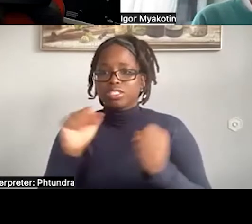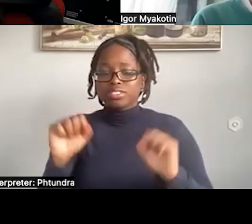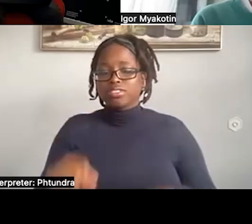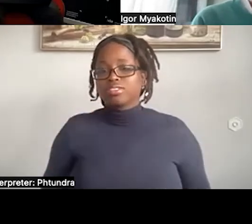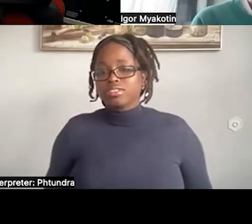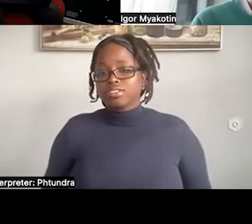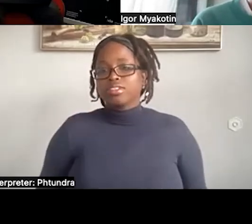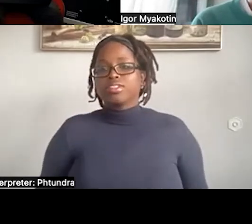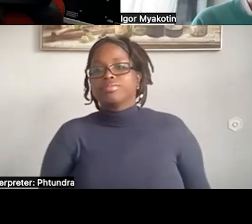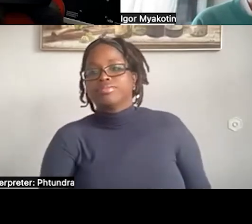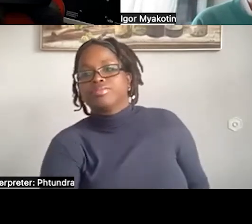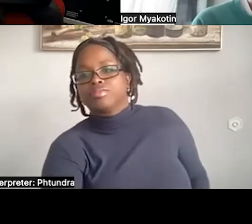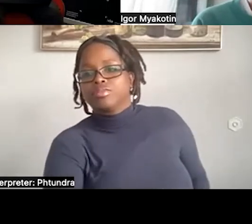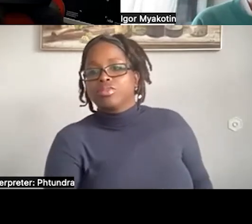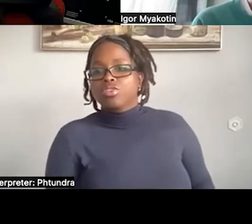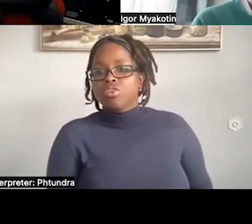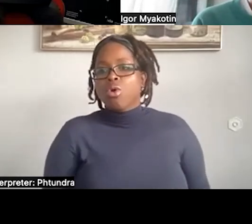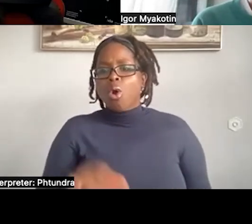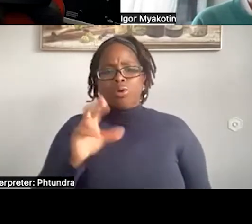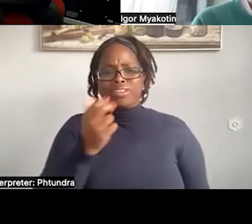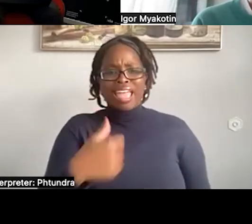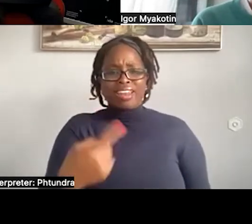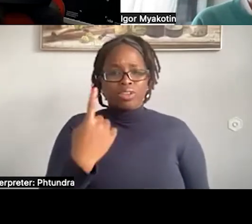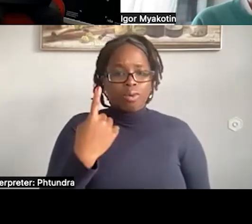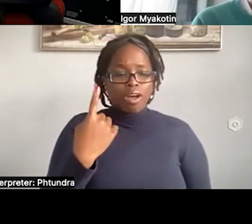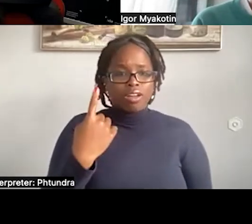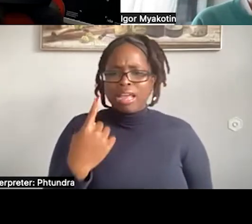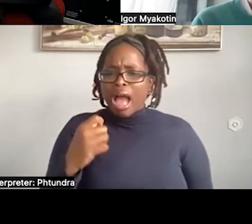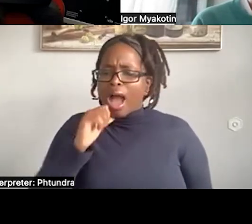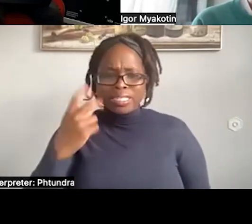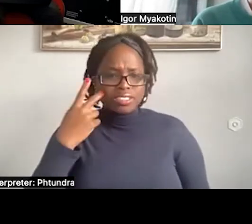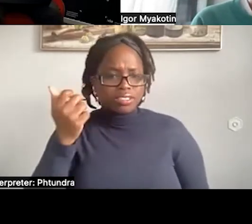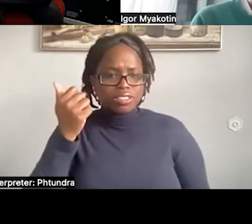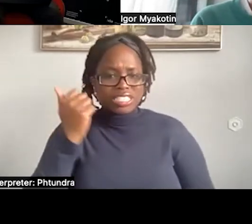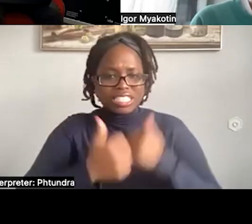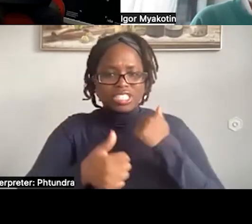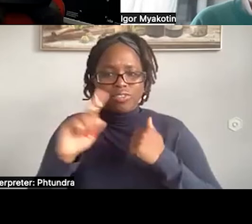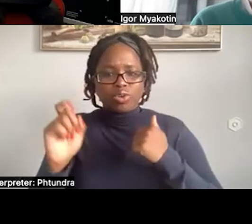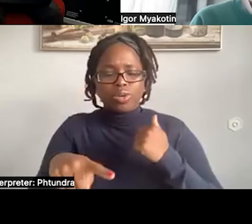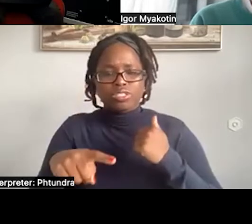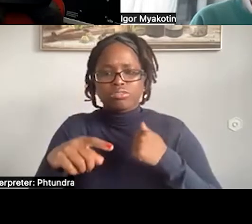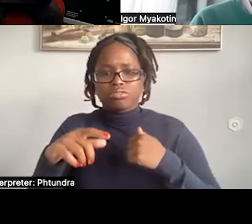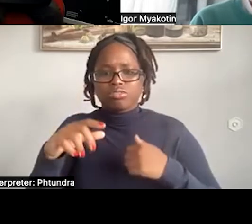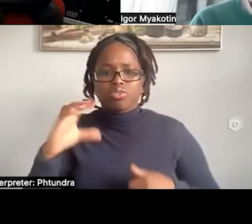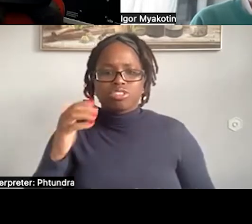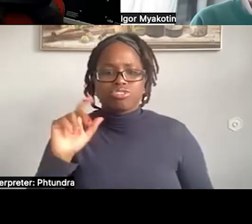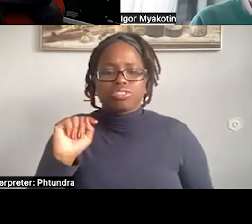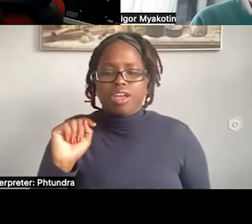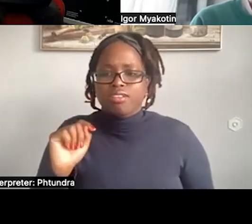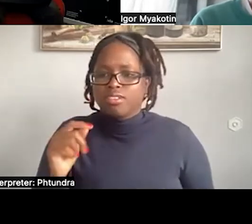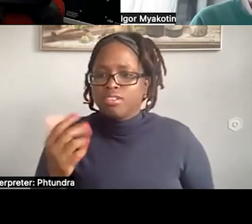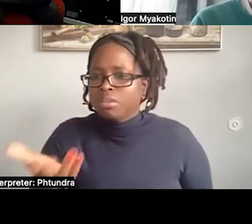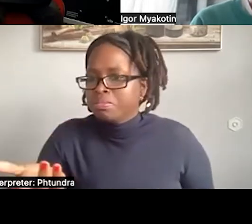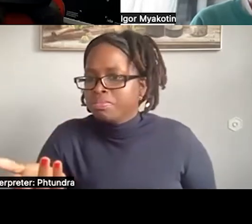And I should say, if there are, I think I'm not seeing all of the questions in the chat on my end. I don't know if somebody is able